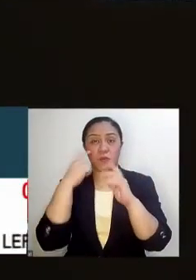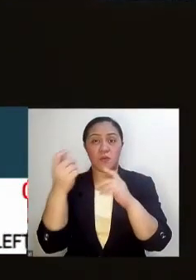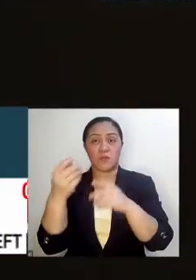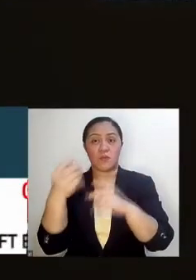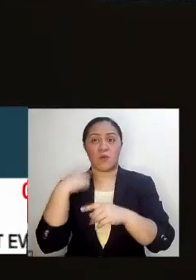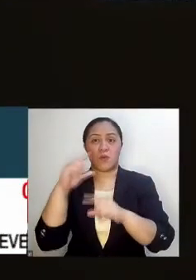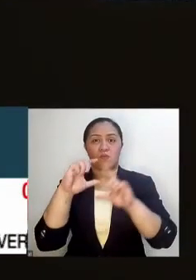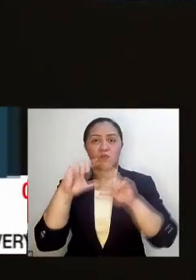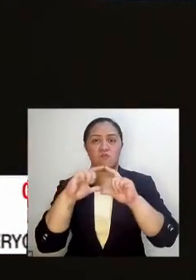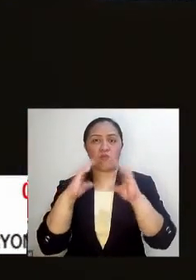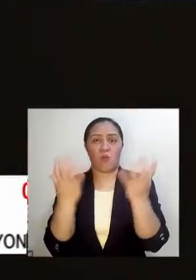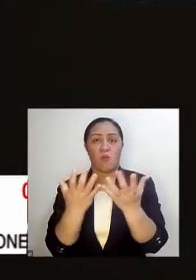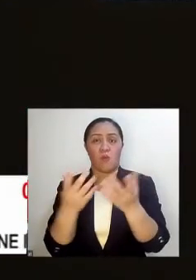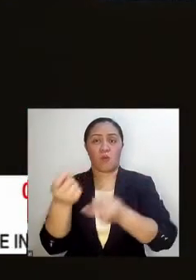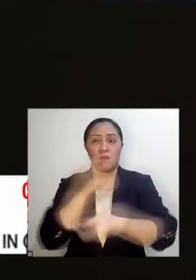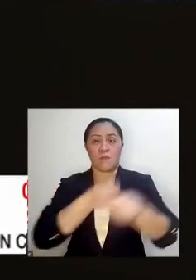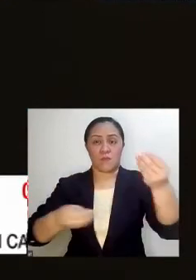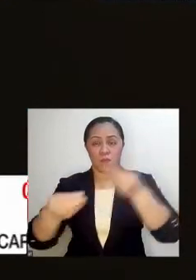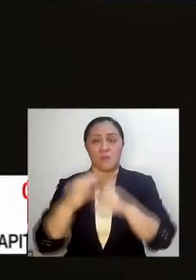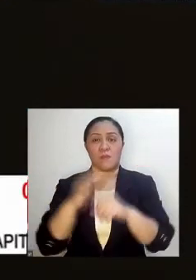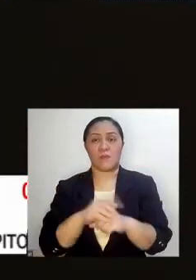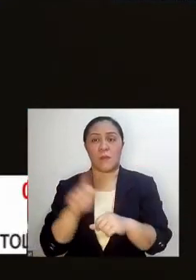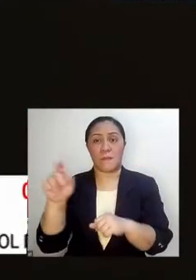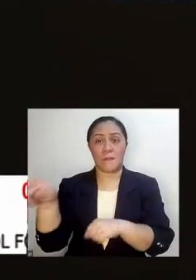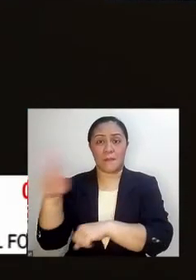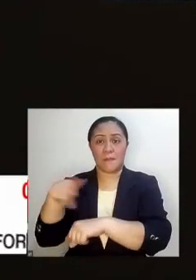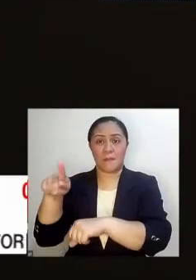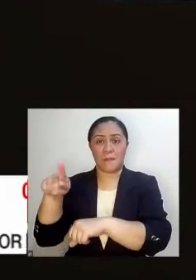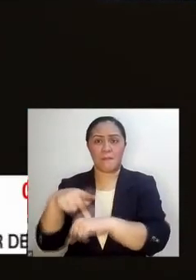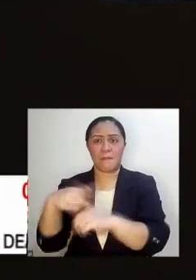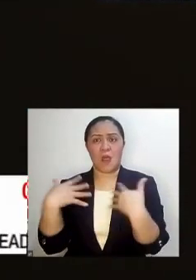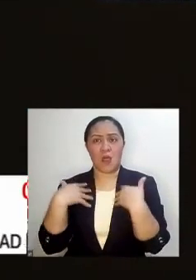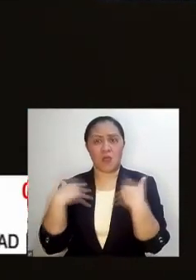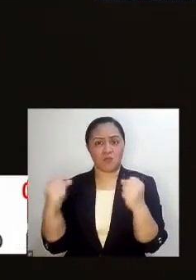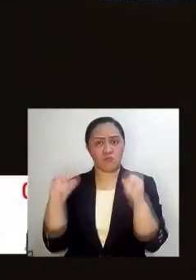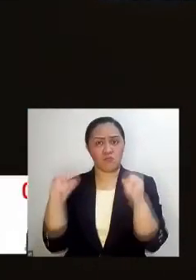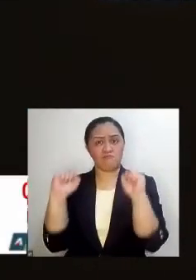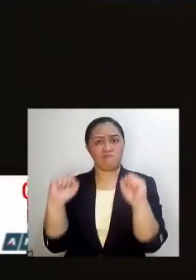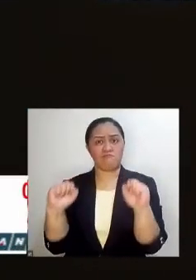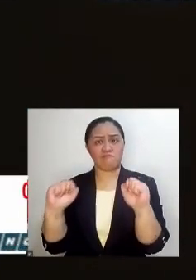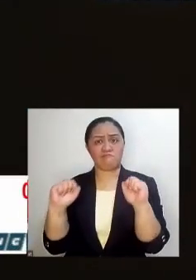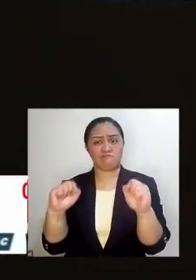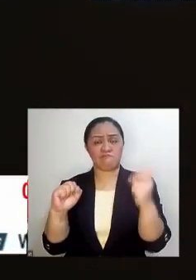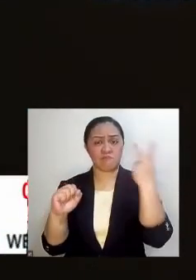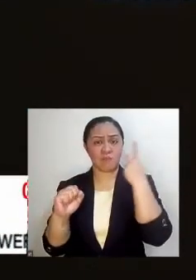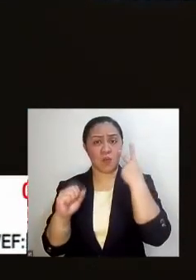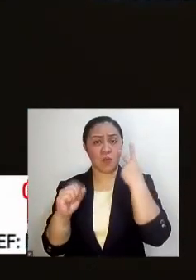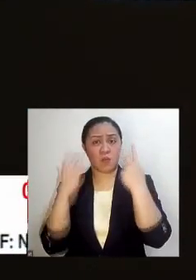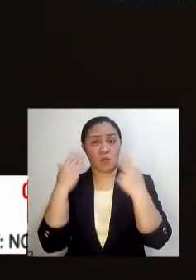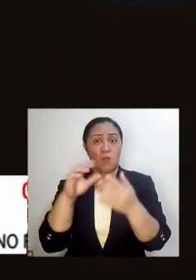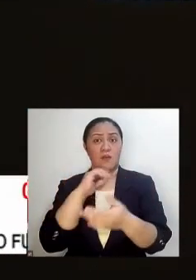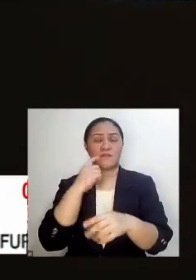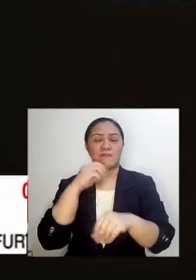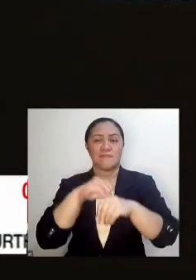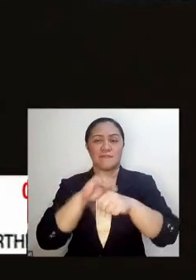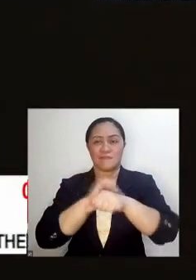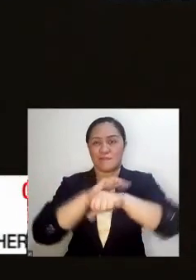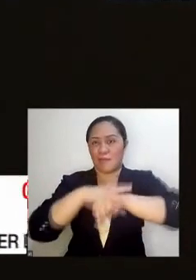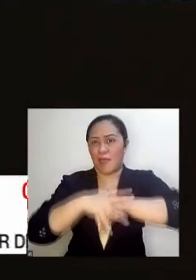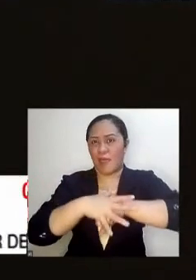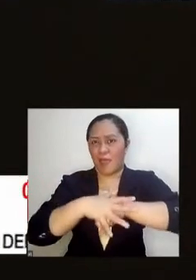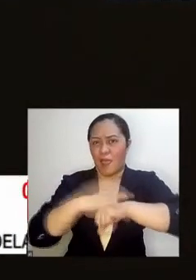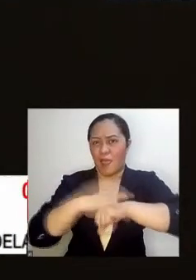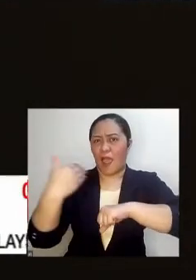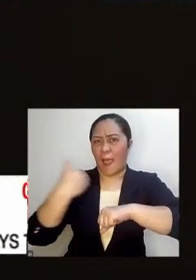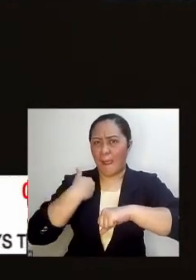the Philippines has a strong potential, given that the post-pandemic trade landscape will give a